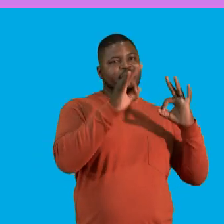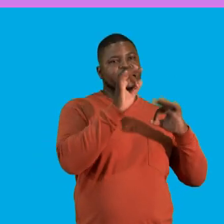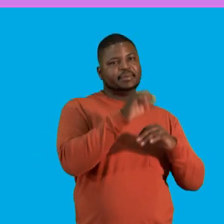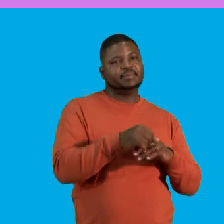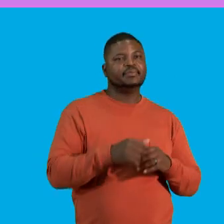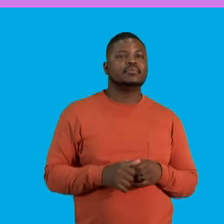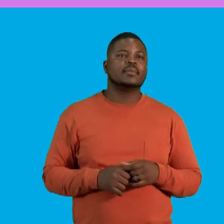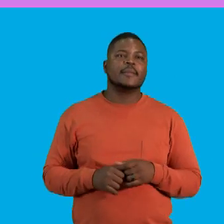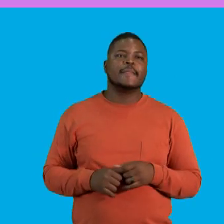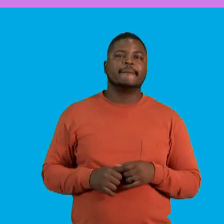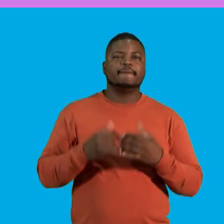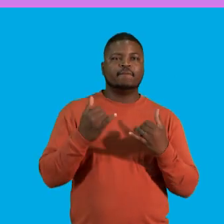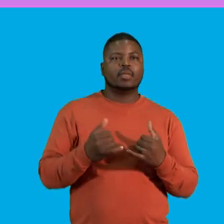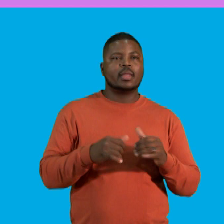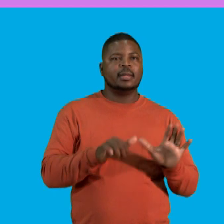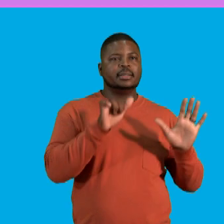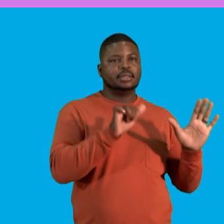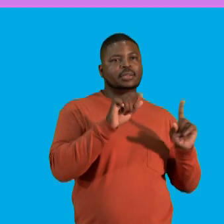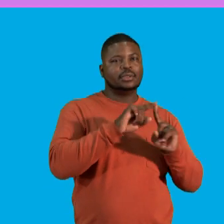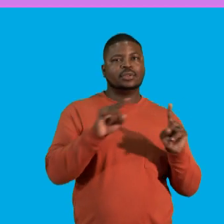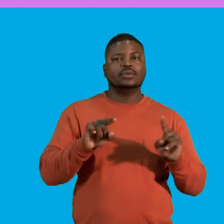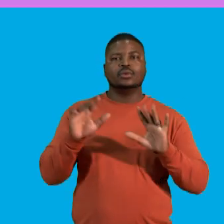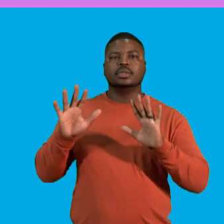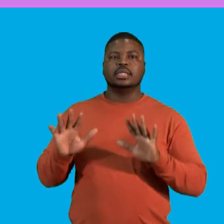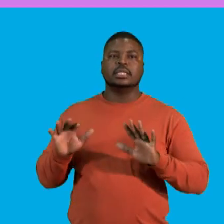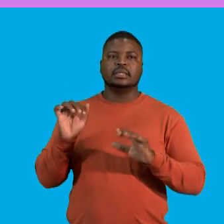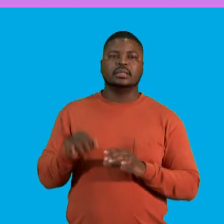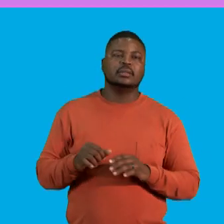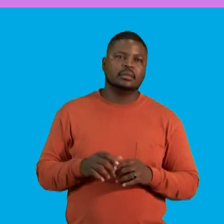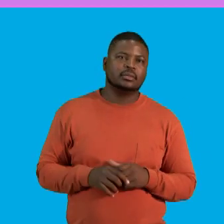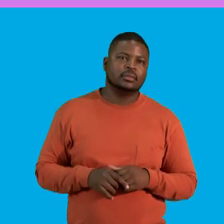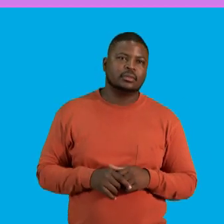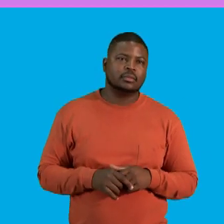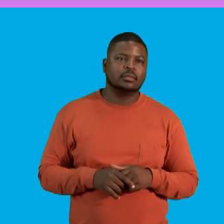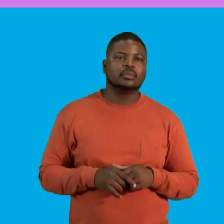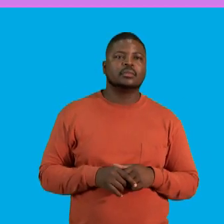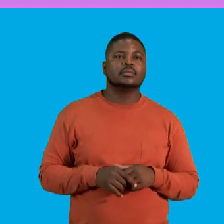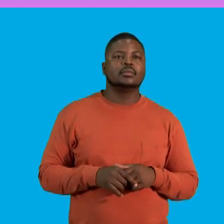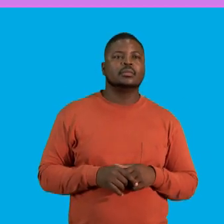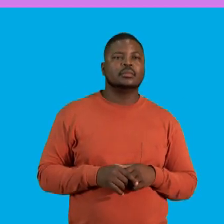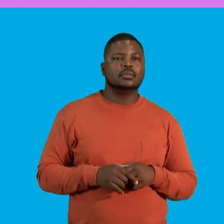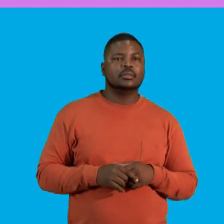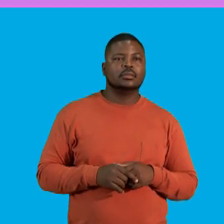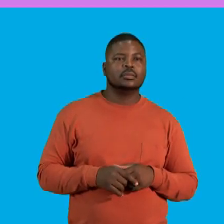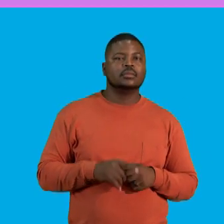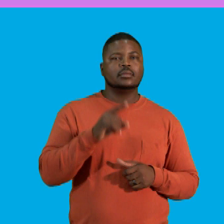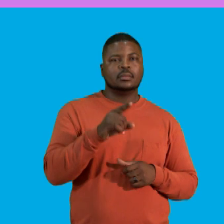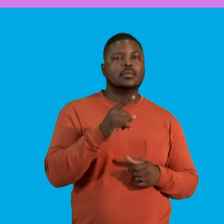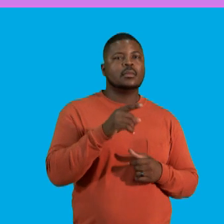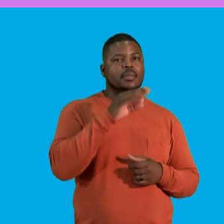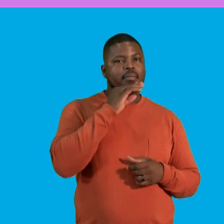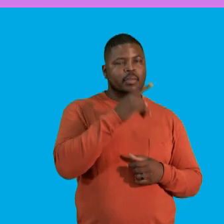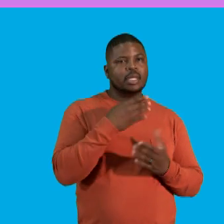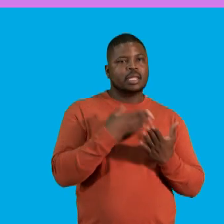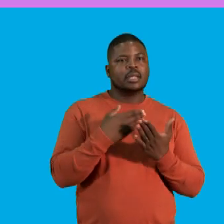next category is between 6 and 10. So above 6, but to 10, not more than that. So